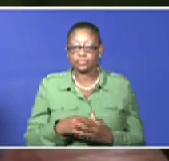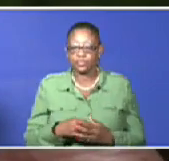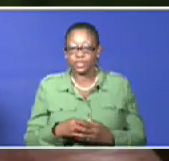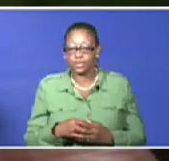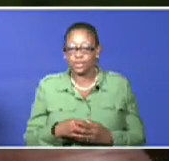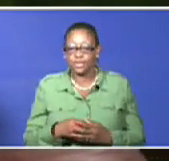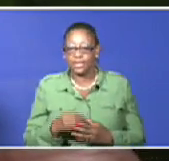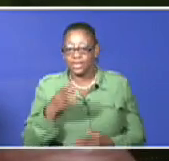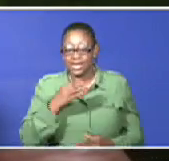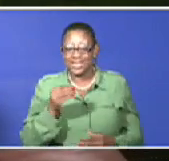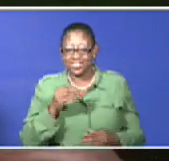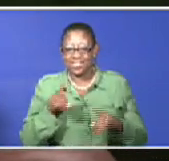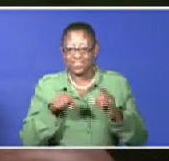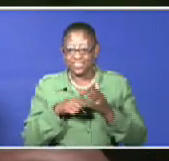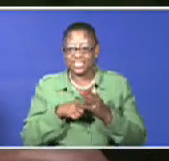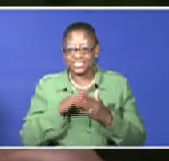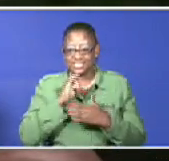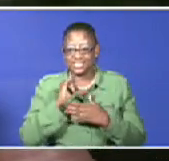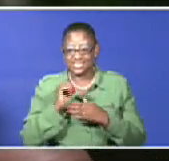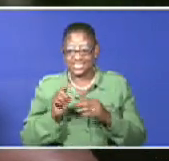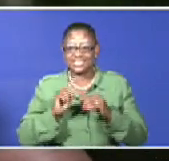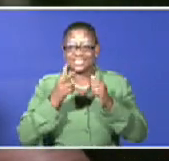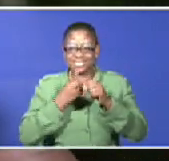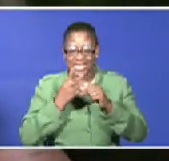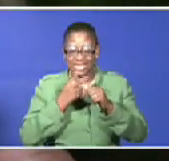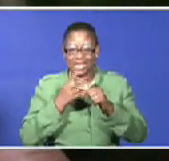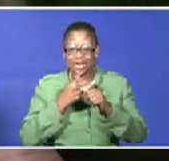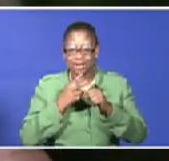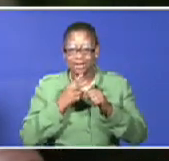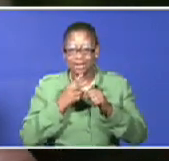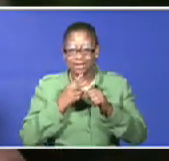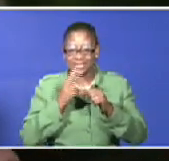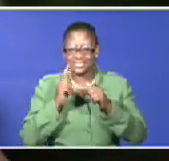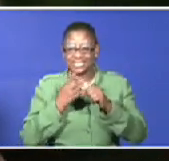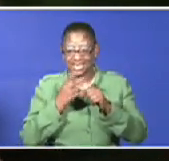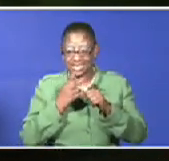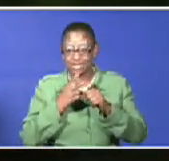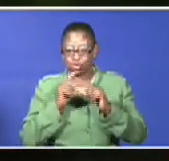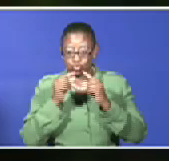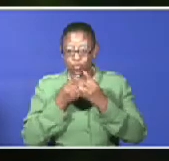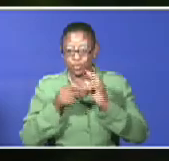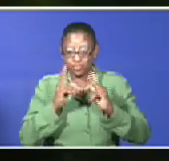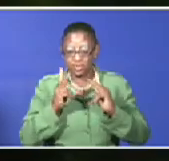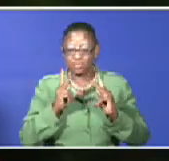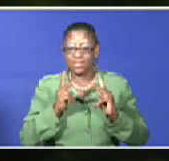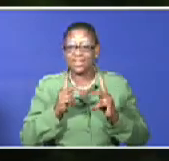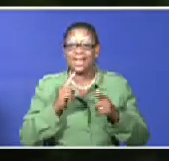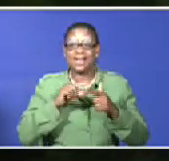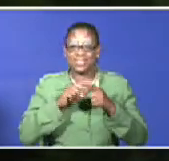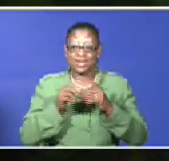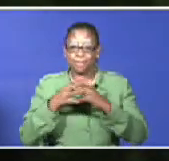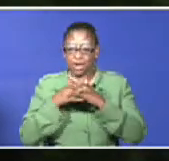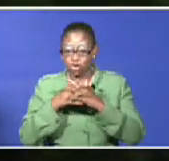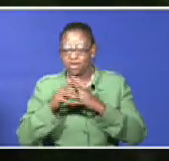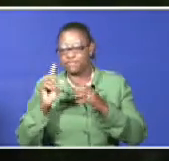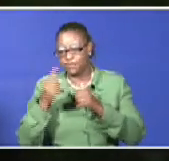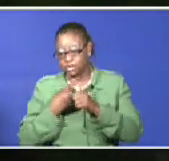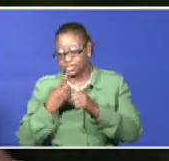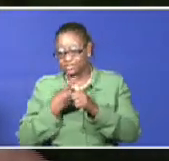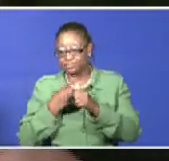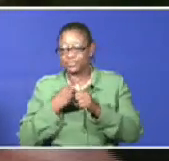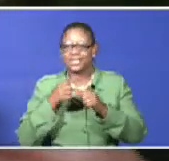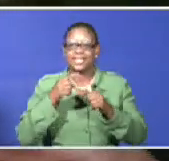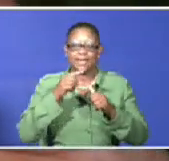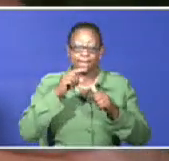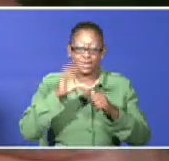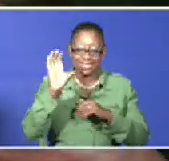2018. So this is our second largest market after the United States. And so it's very, very important that we come up here